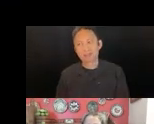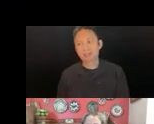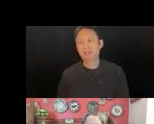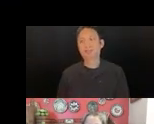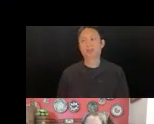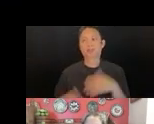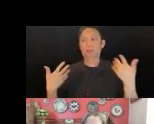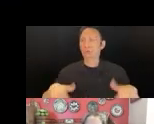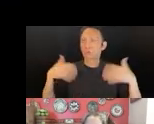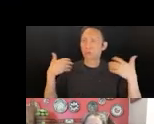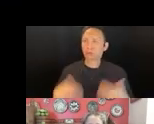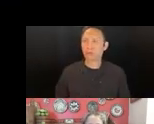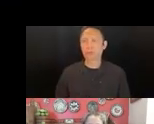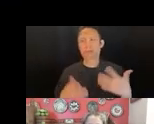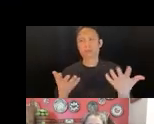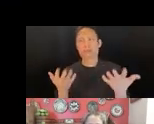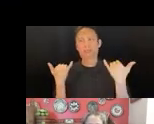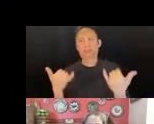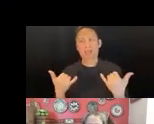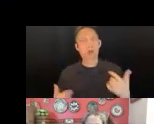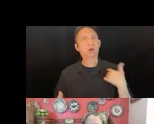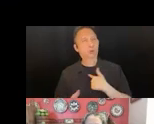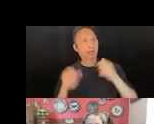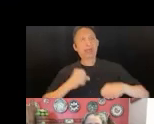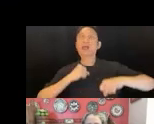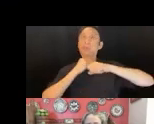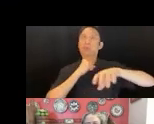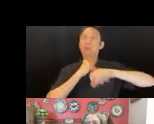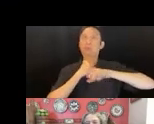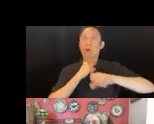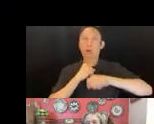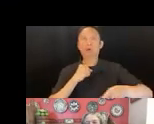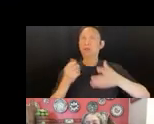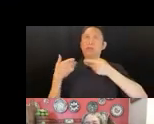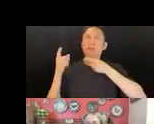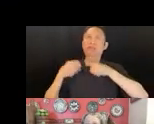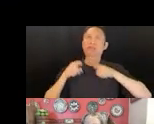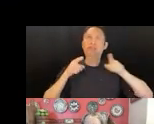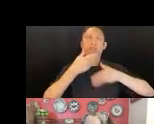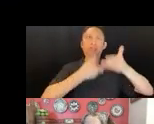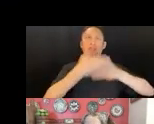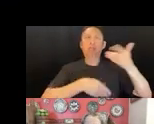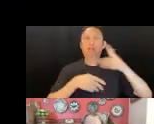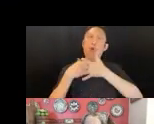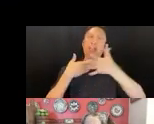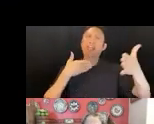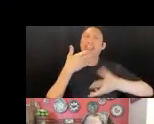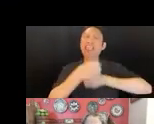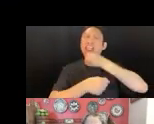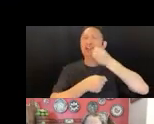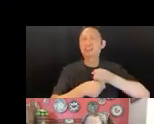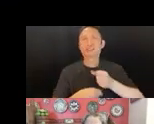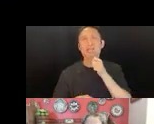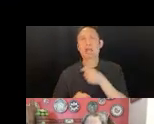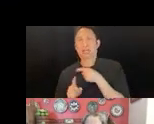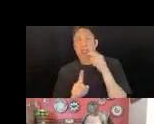and the luxury that now we can promote projects over years and not just months, right? So instead of someone